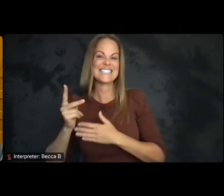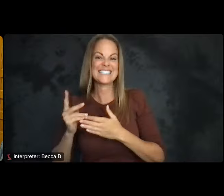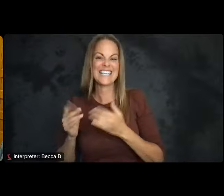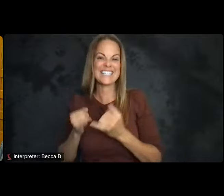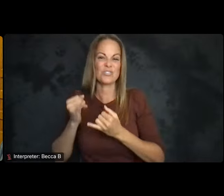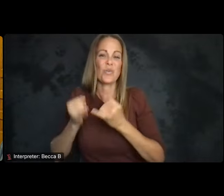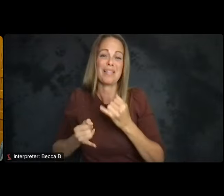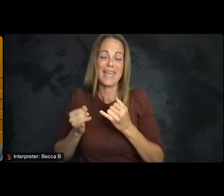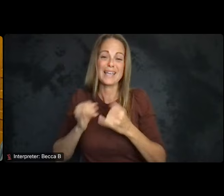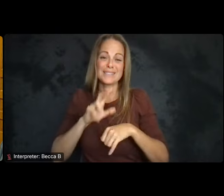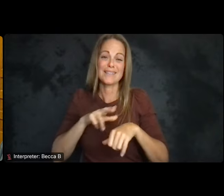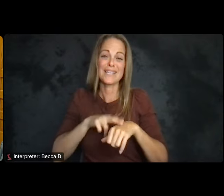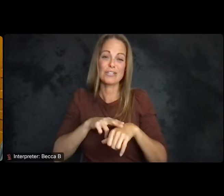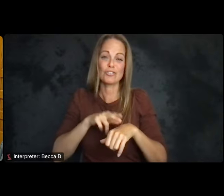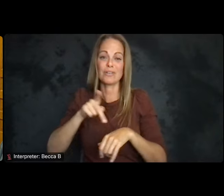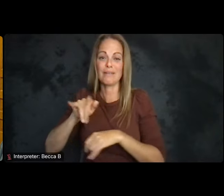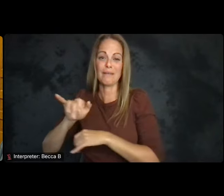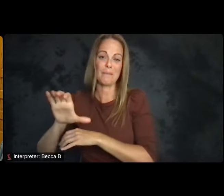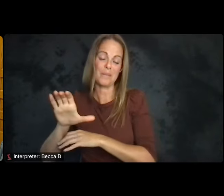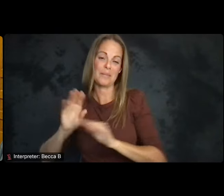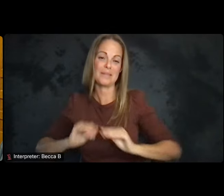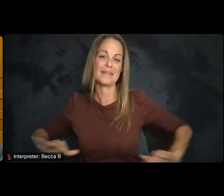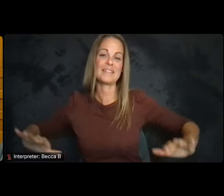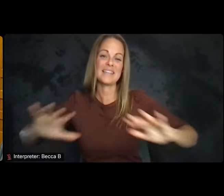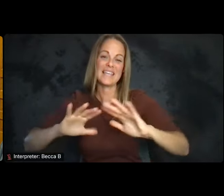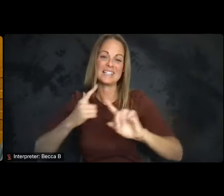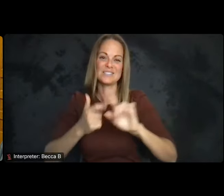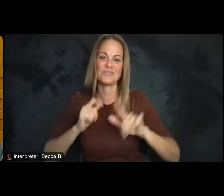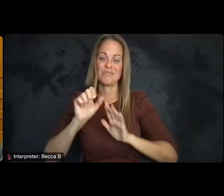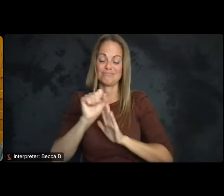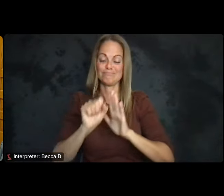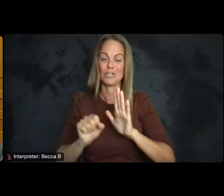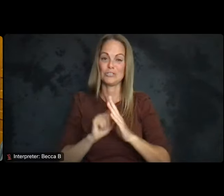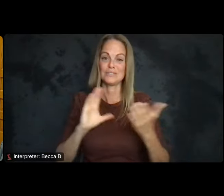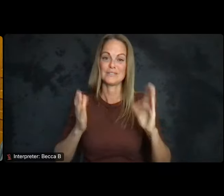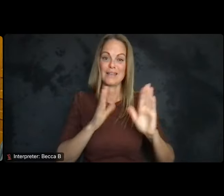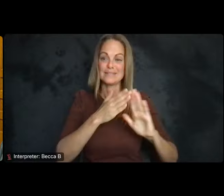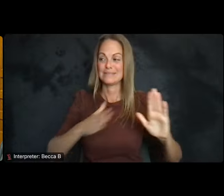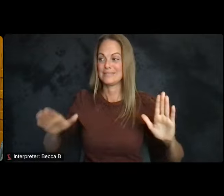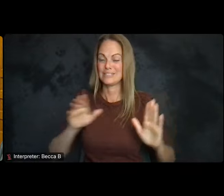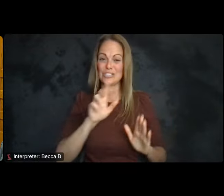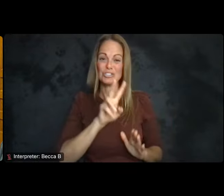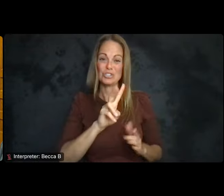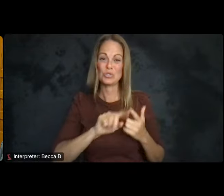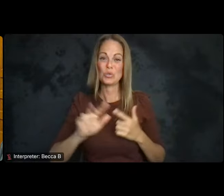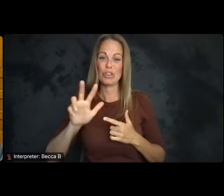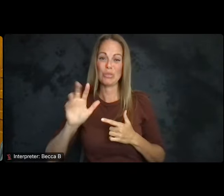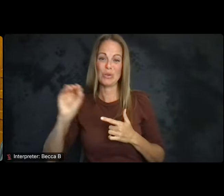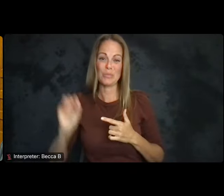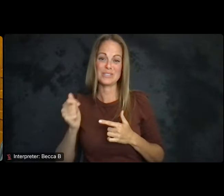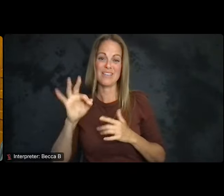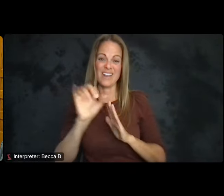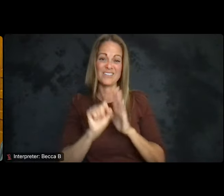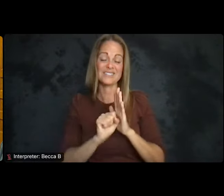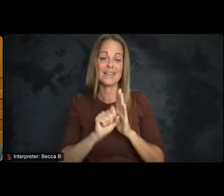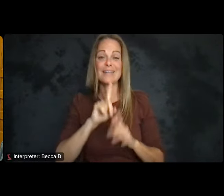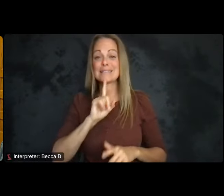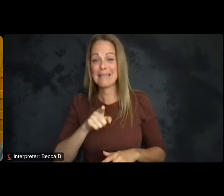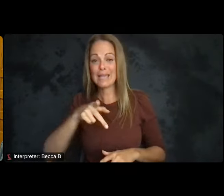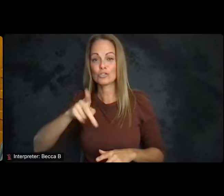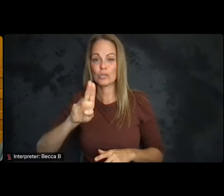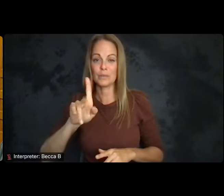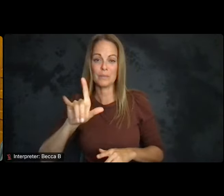in public lands from all states. I believe 2% to 3% of our state is actually public land.